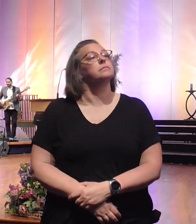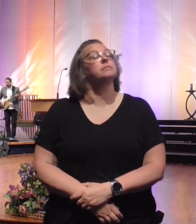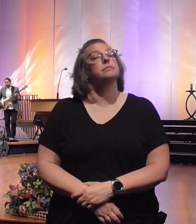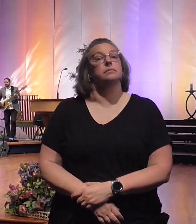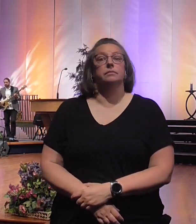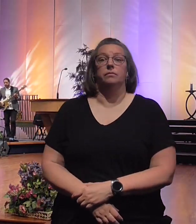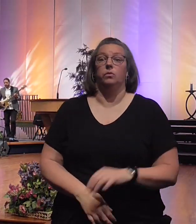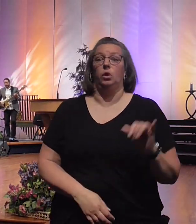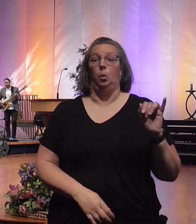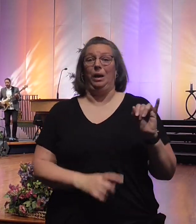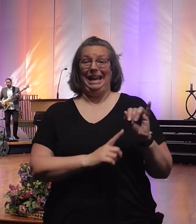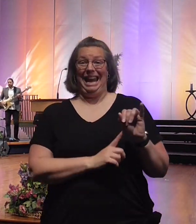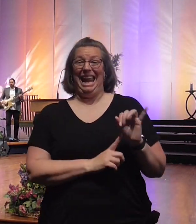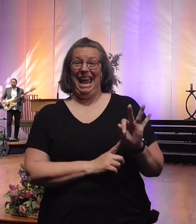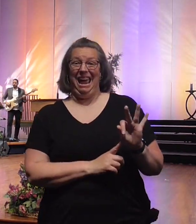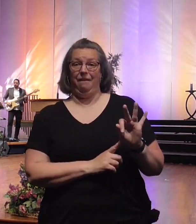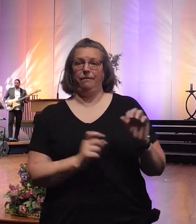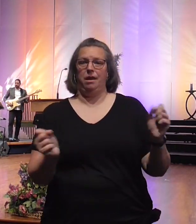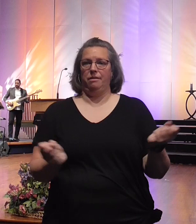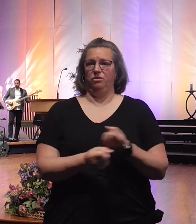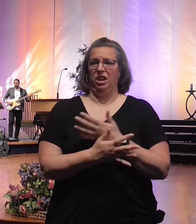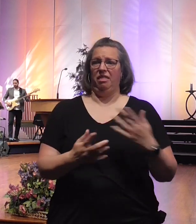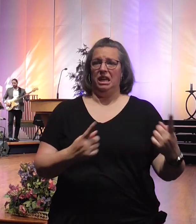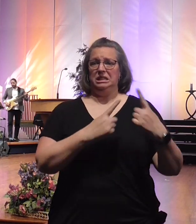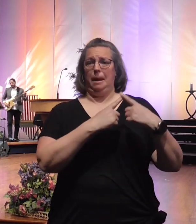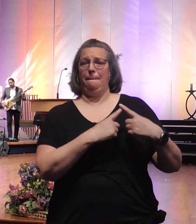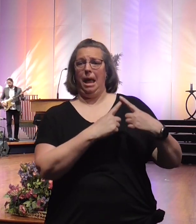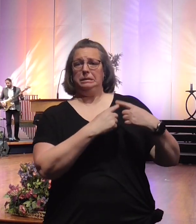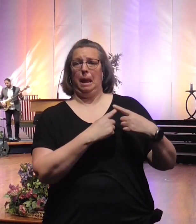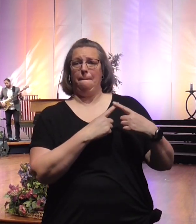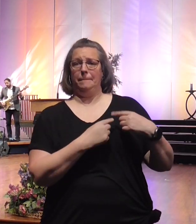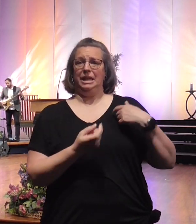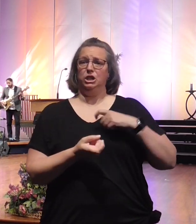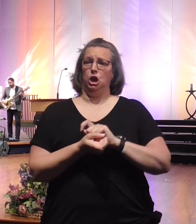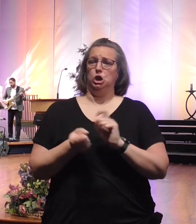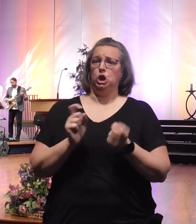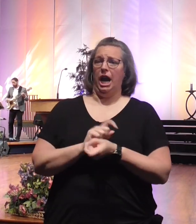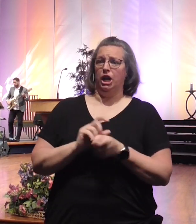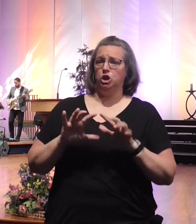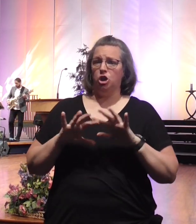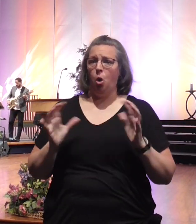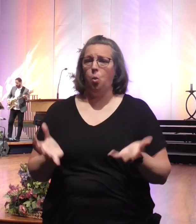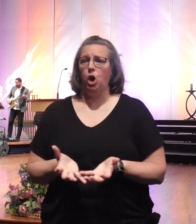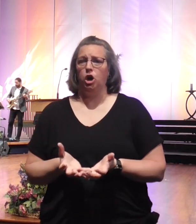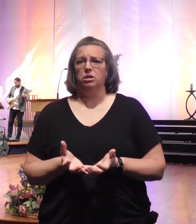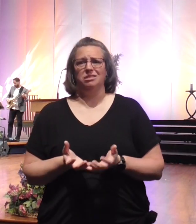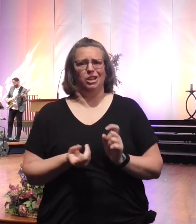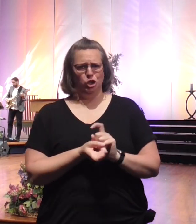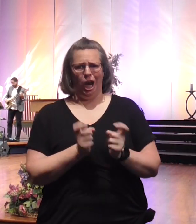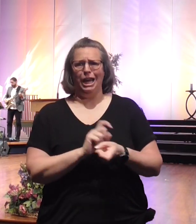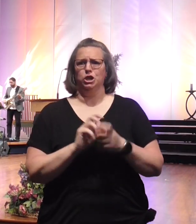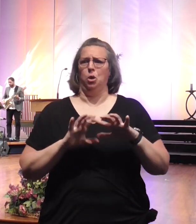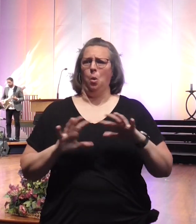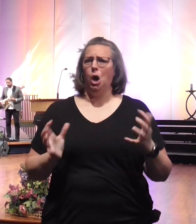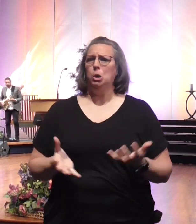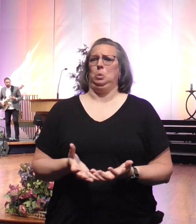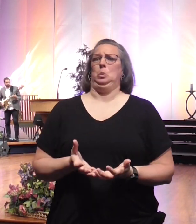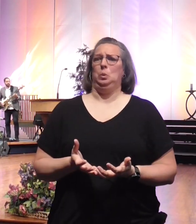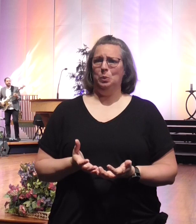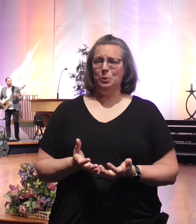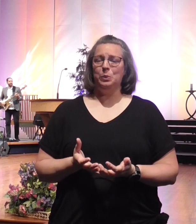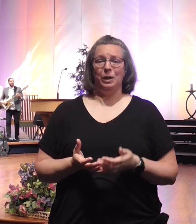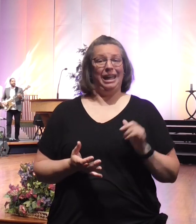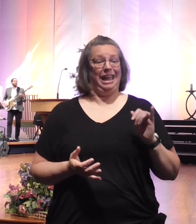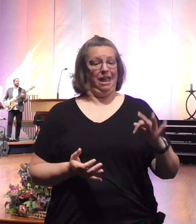What if it all depended on me to change the world, change the world? What if